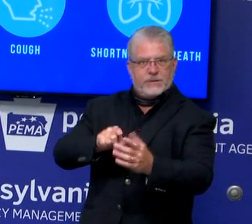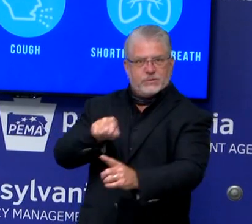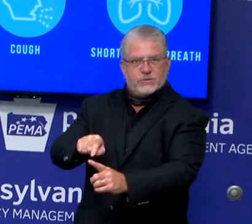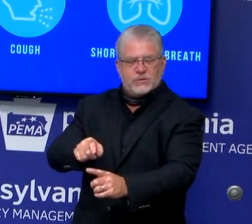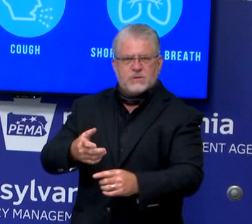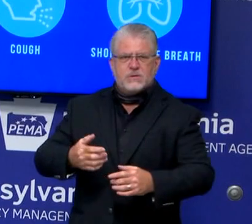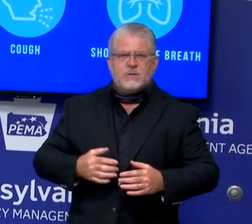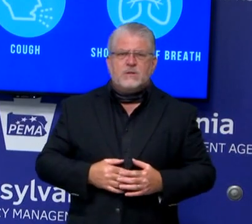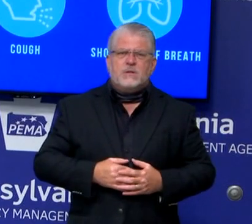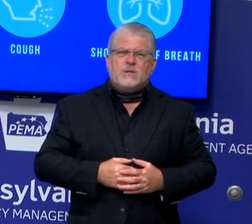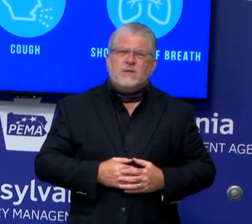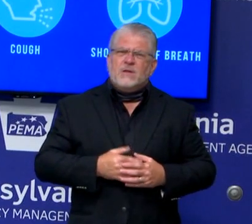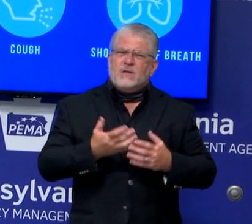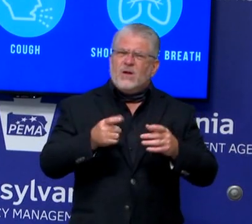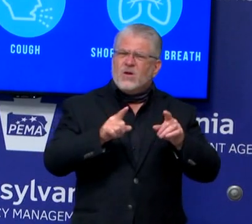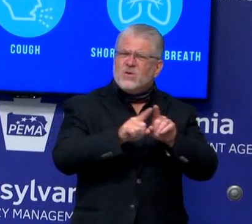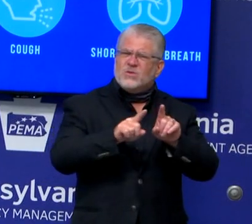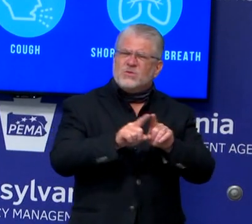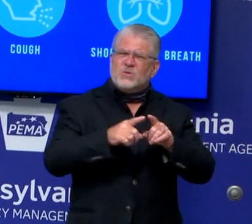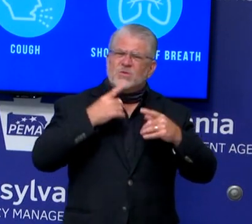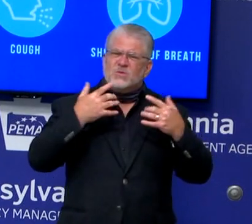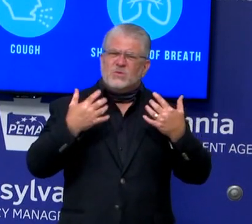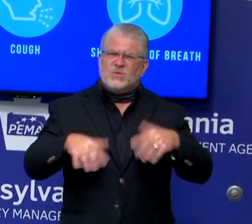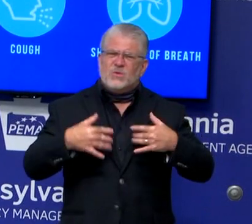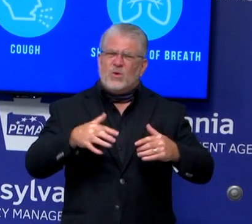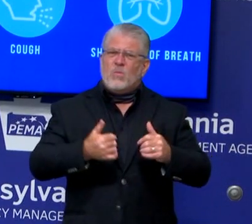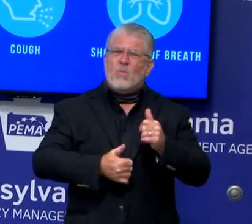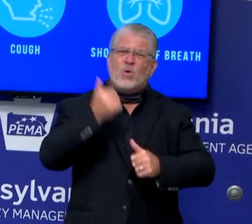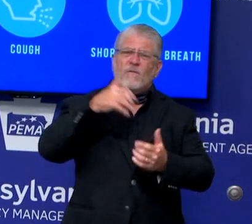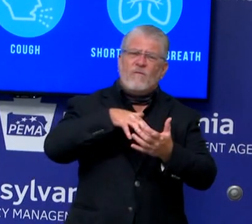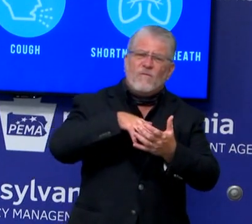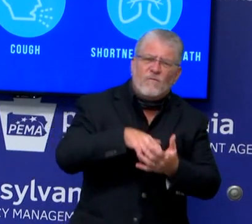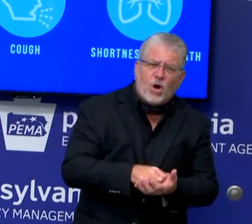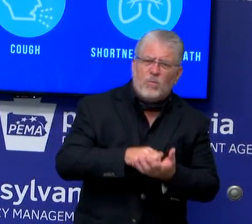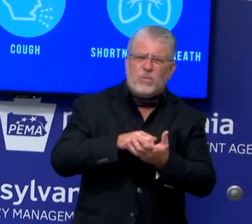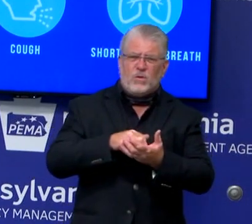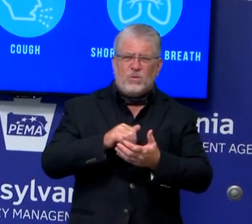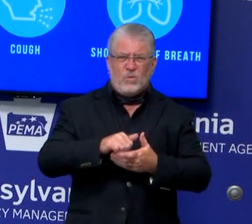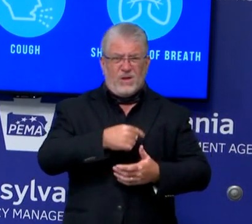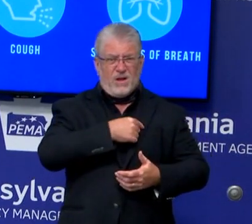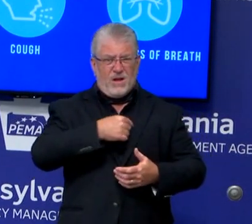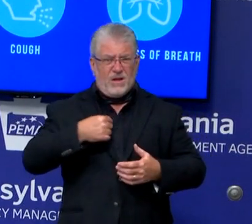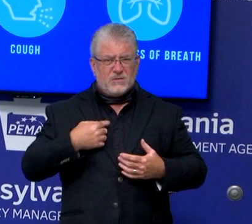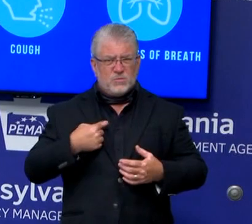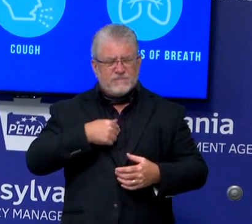continue to suffer, including LGBTQ individuals of color,